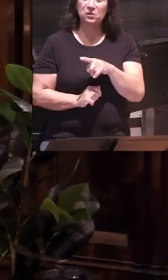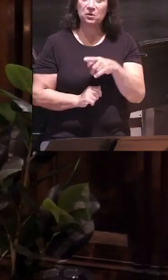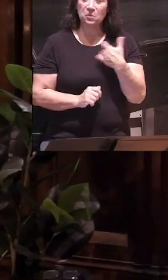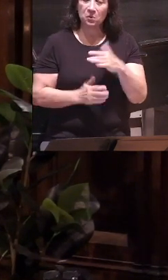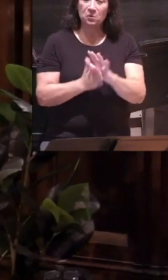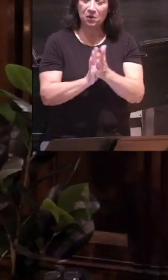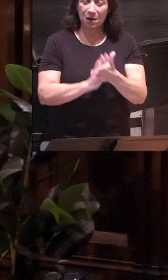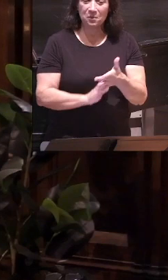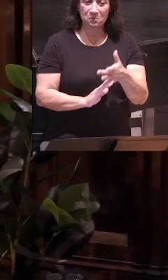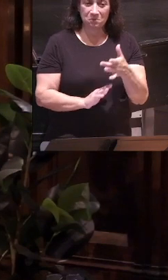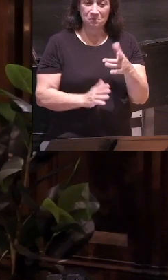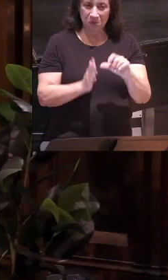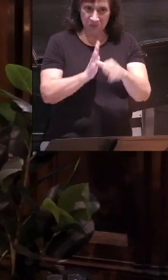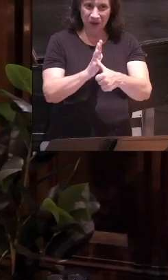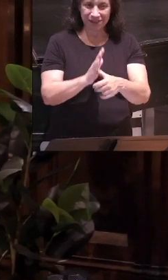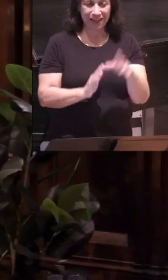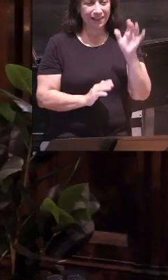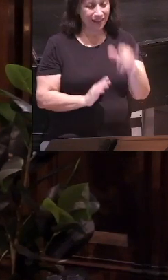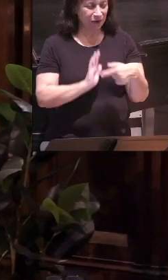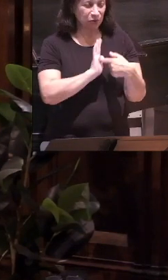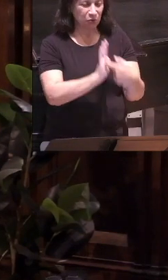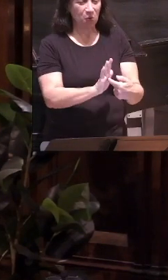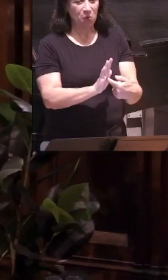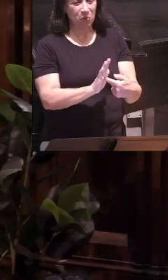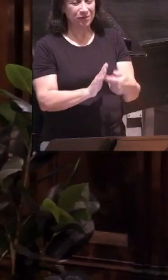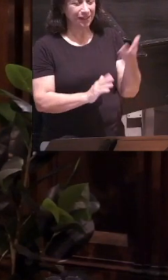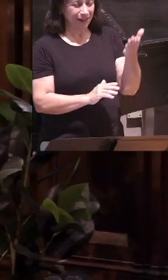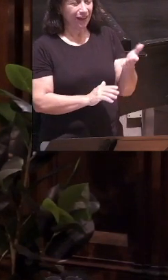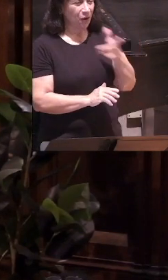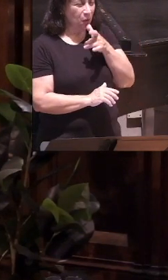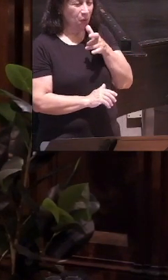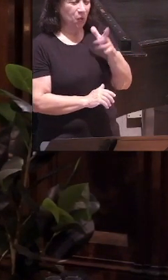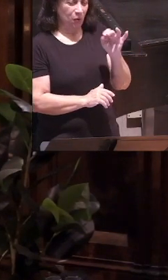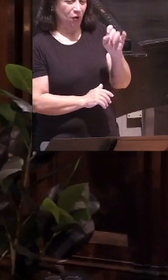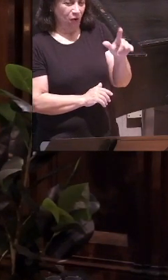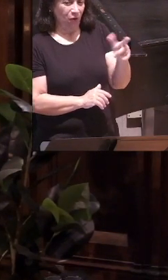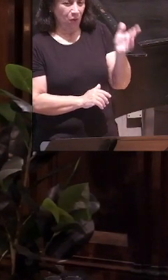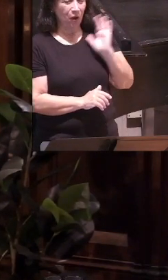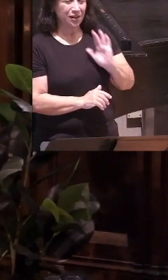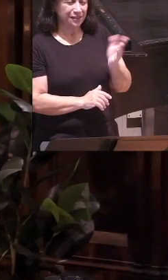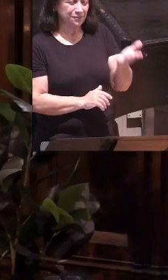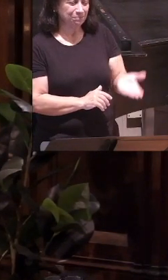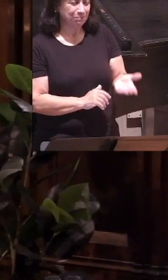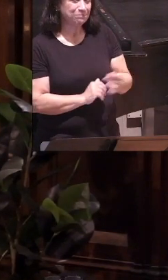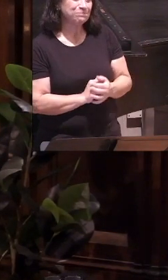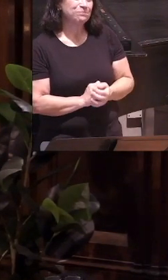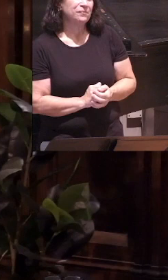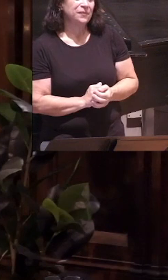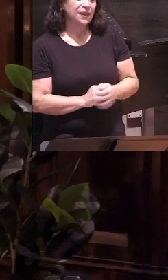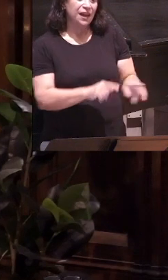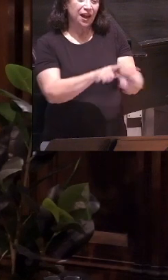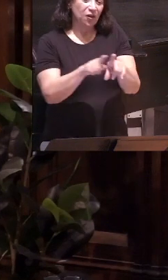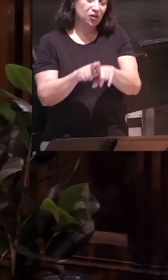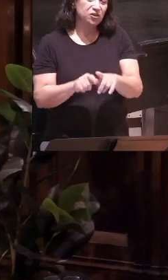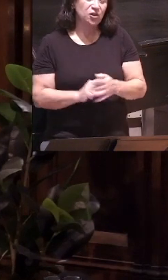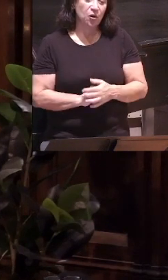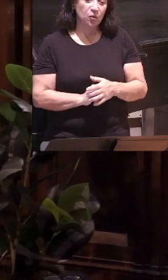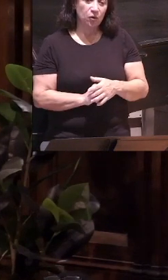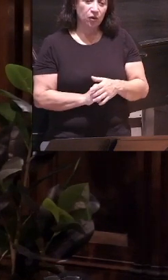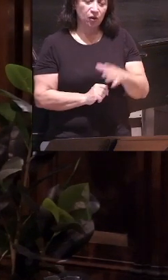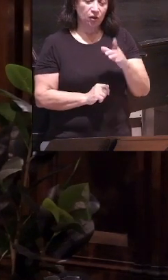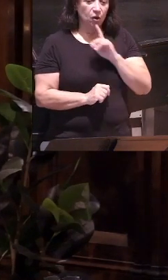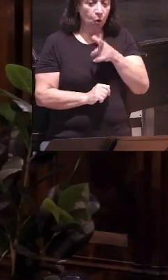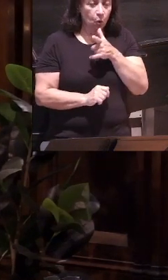That is a testament to who Earl was. And oh, by the way, who